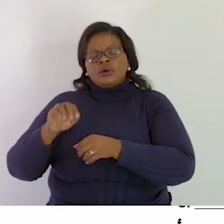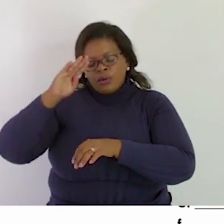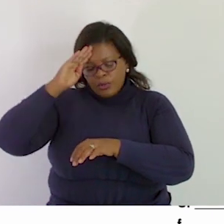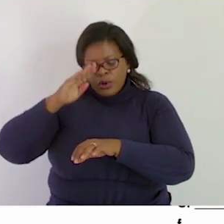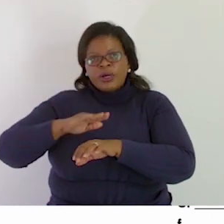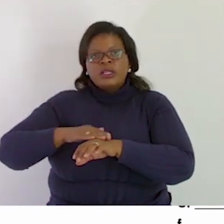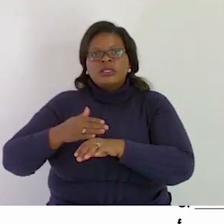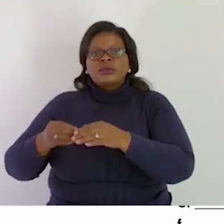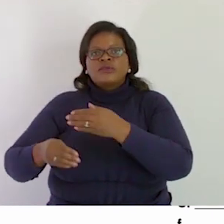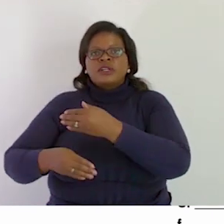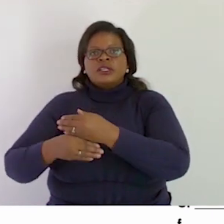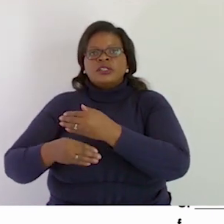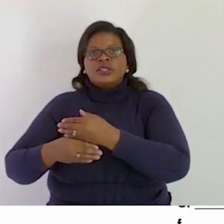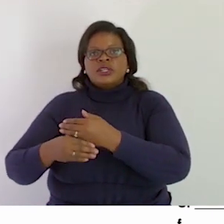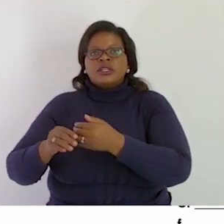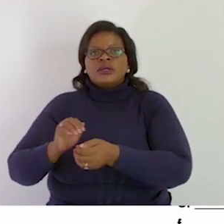goes and goes, and the last one is